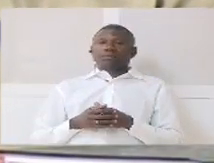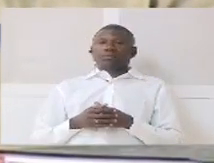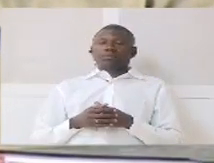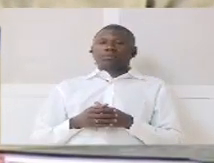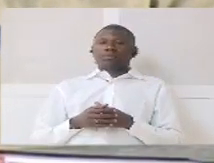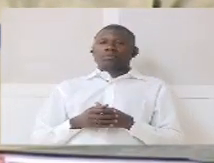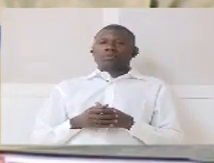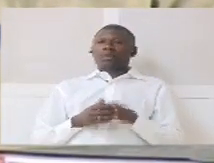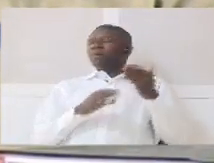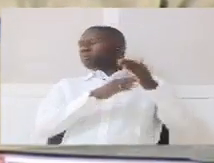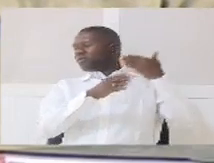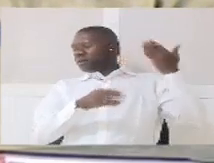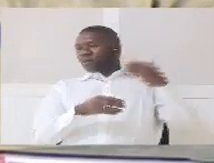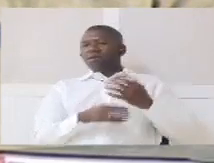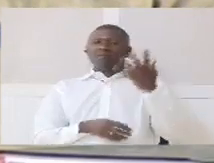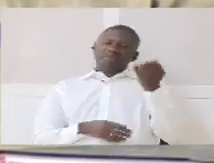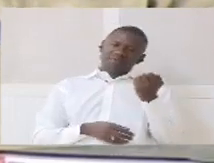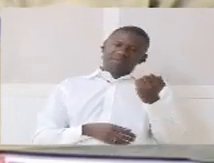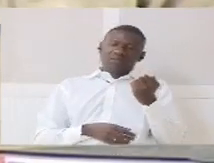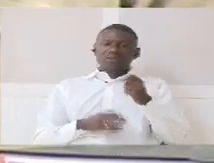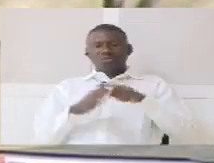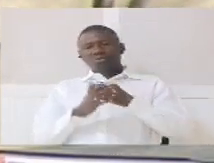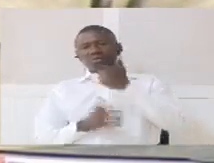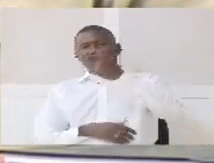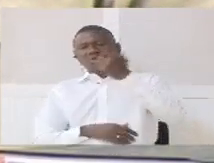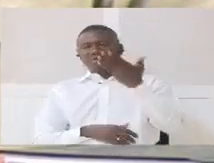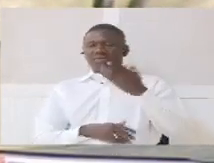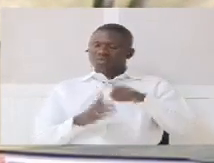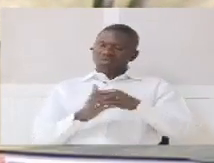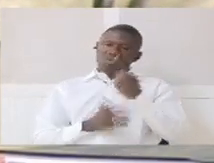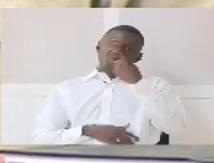75, 100 people prisoners. At the time, 150 last year.